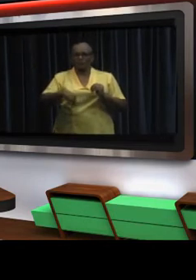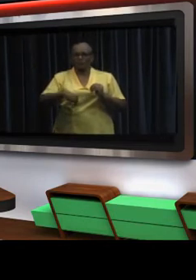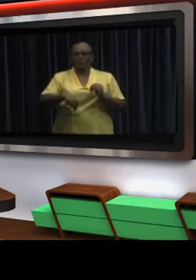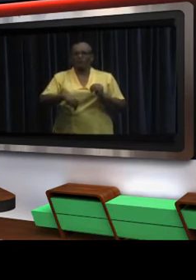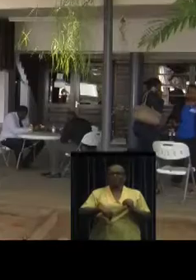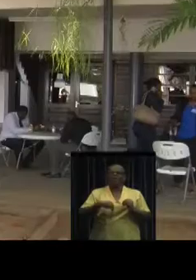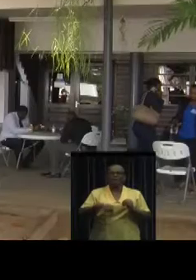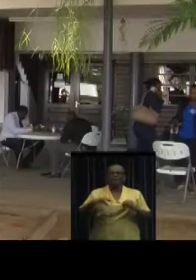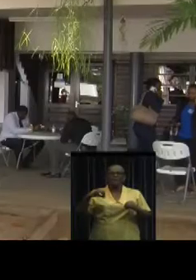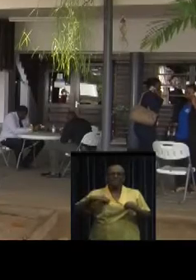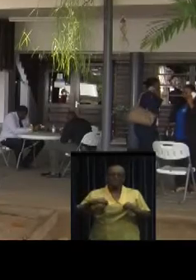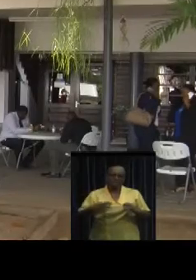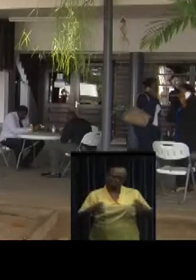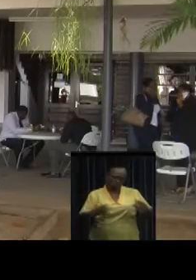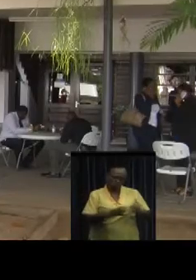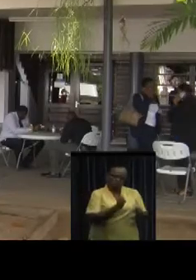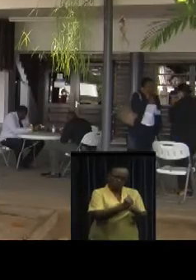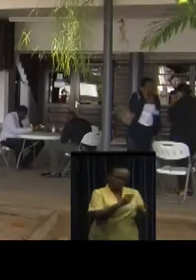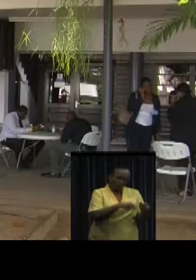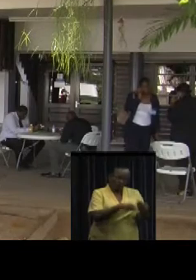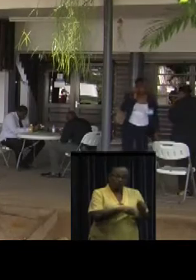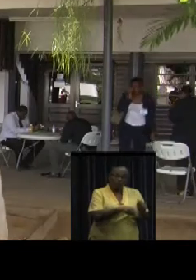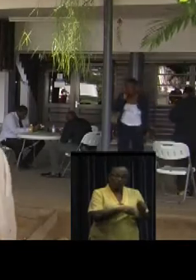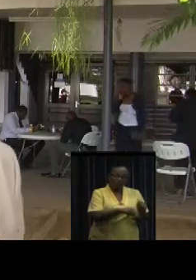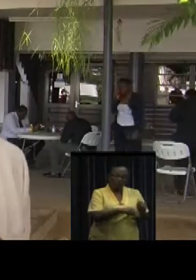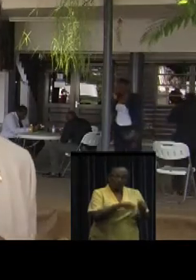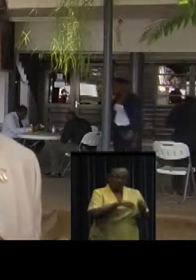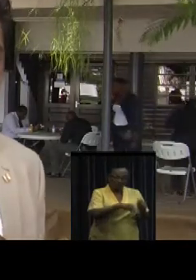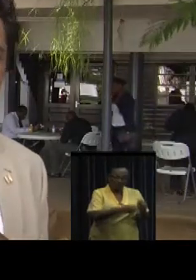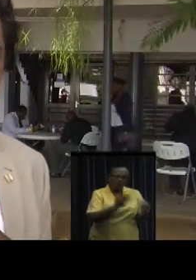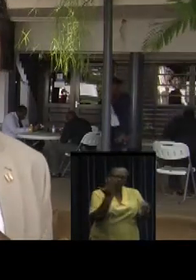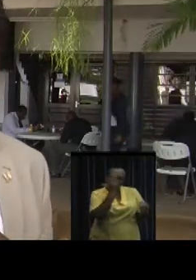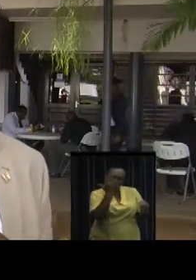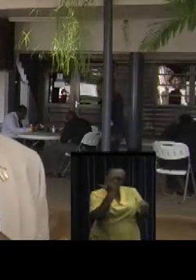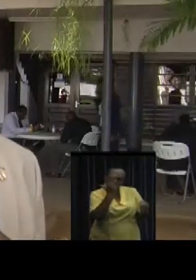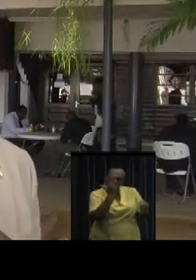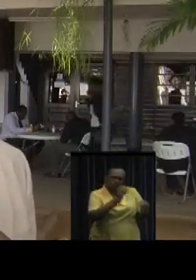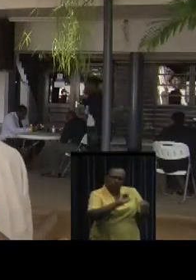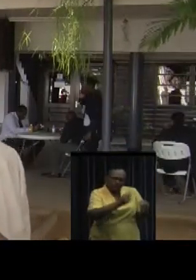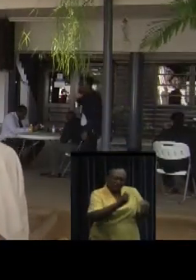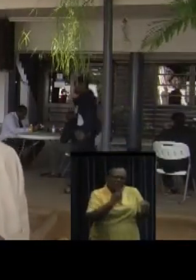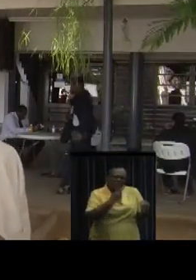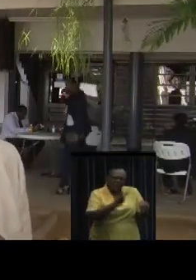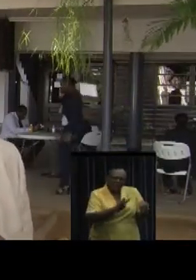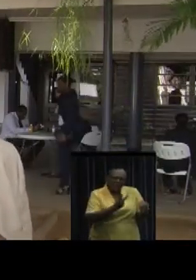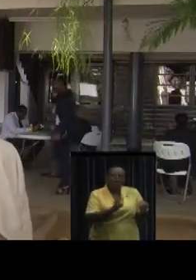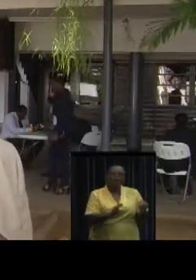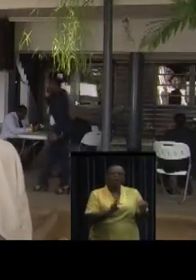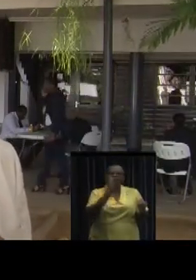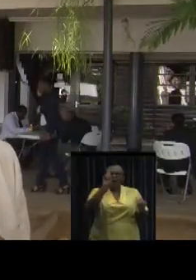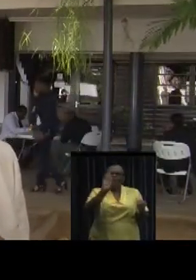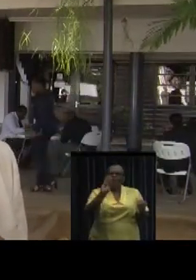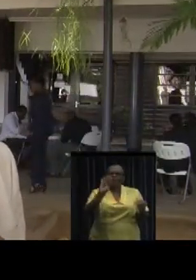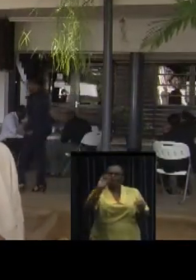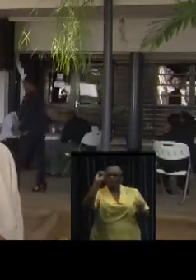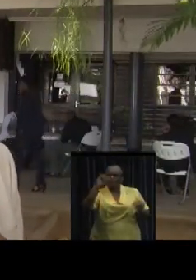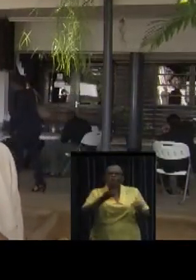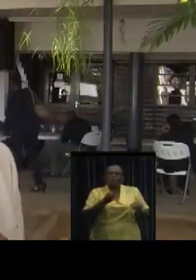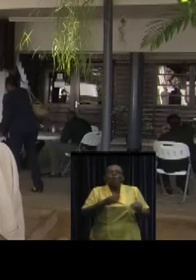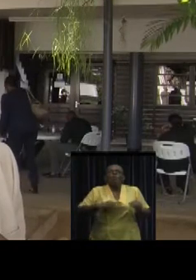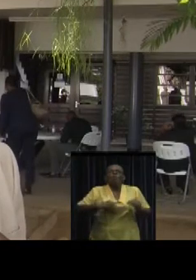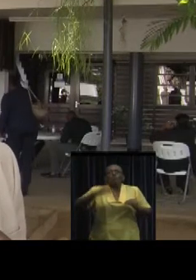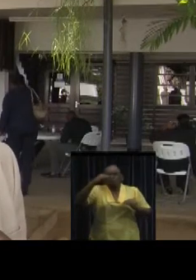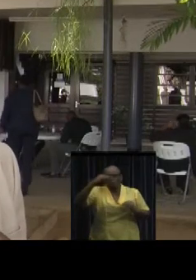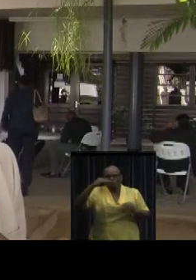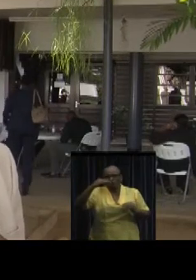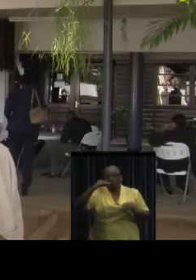education. The Minister had put a working group to work to do the study for possibilities